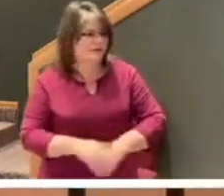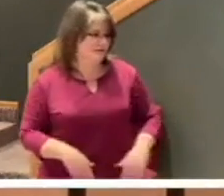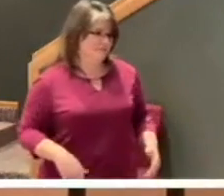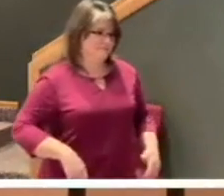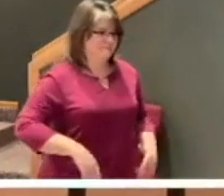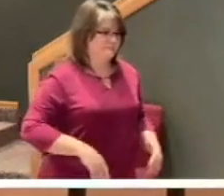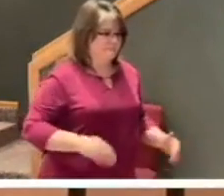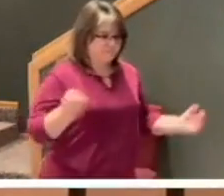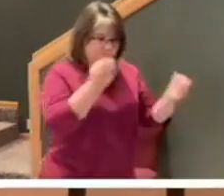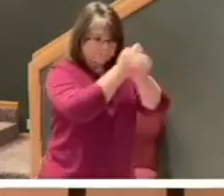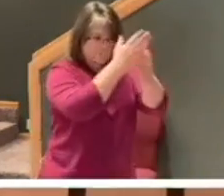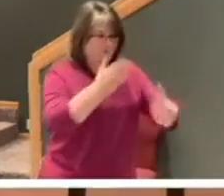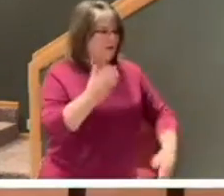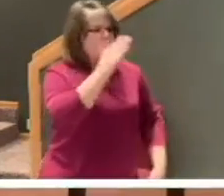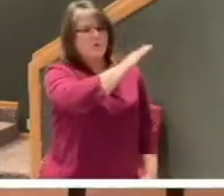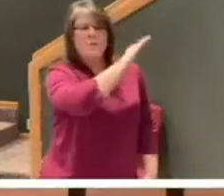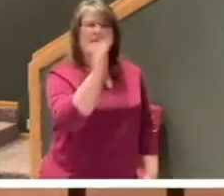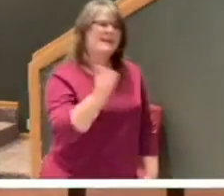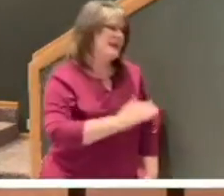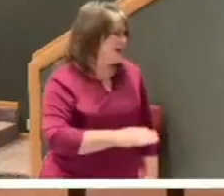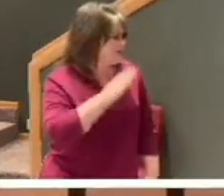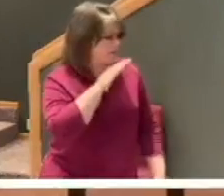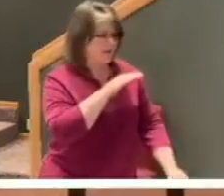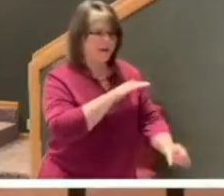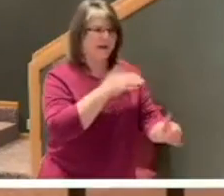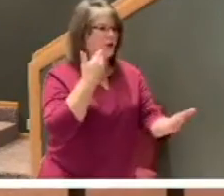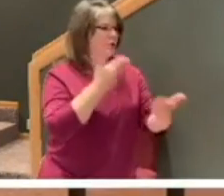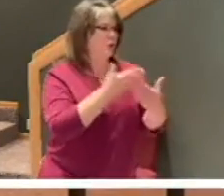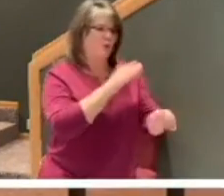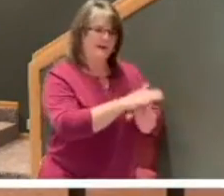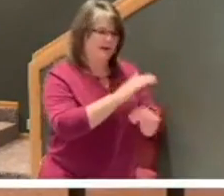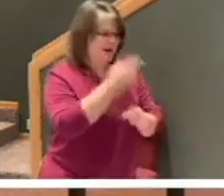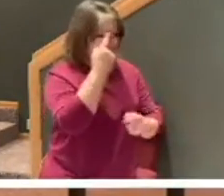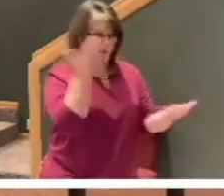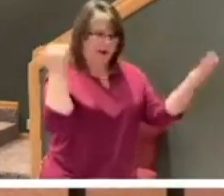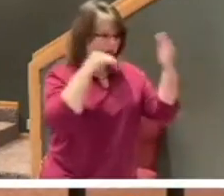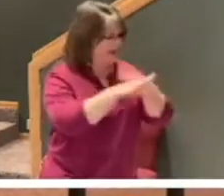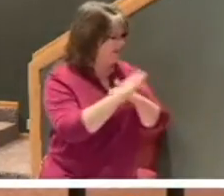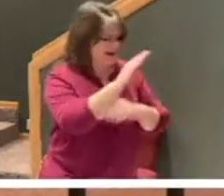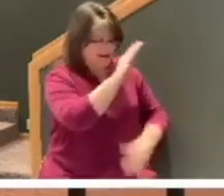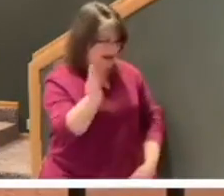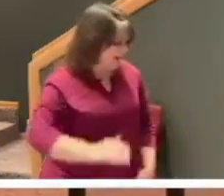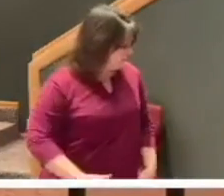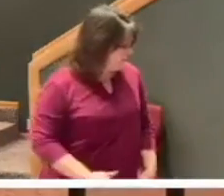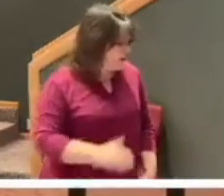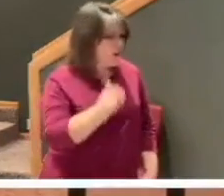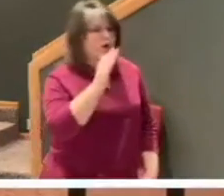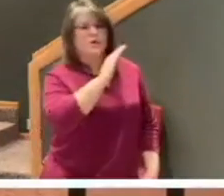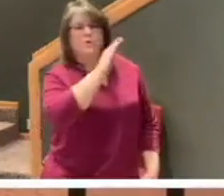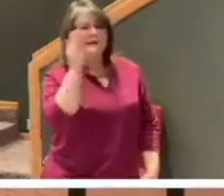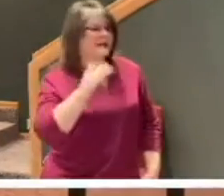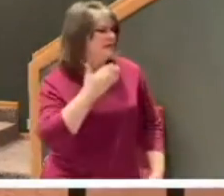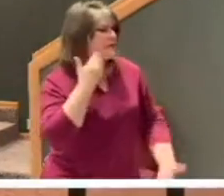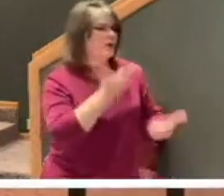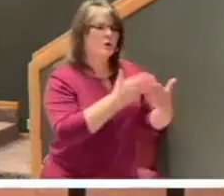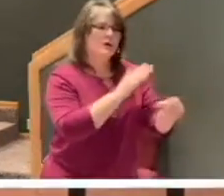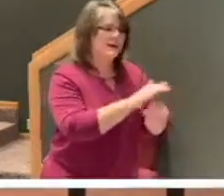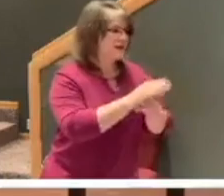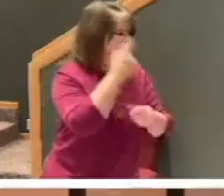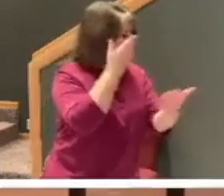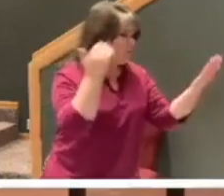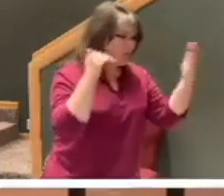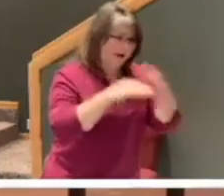for you. You will never be good enough for heaven. You will never be good enough for